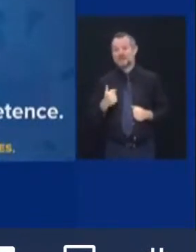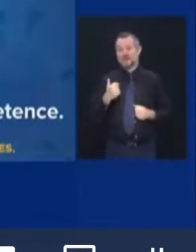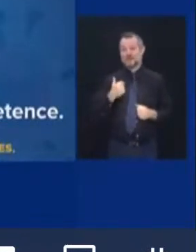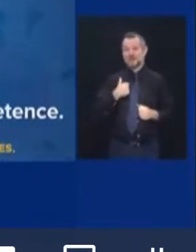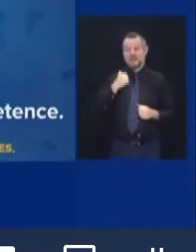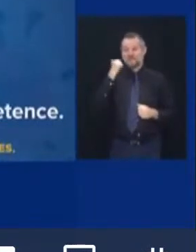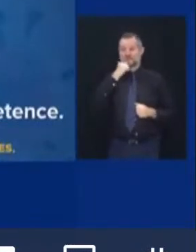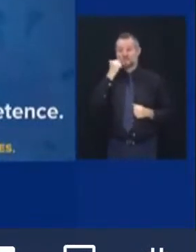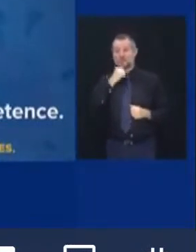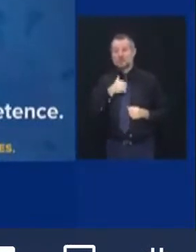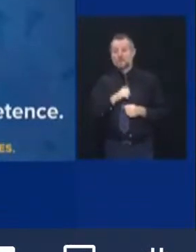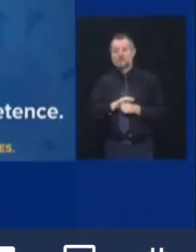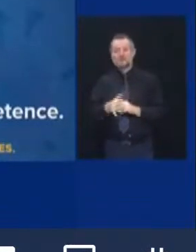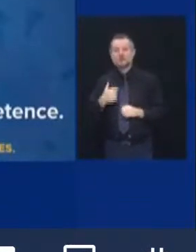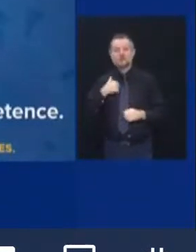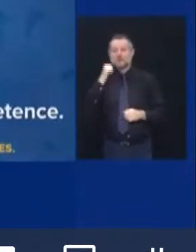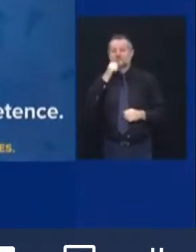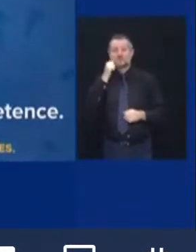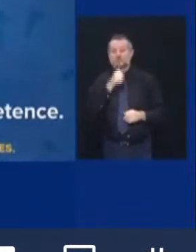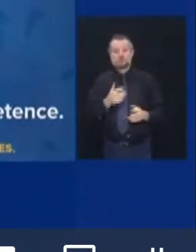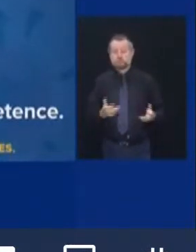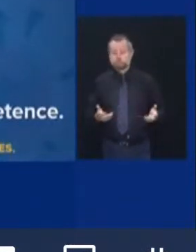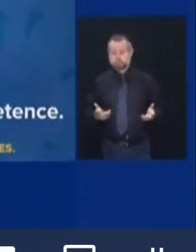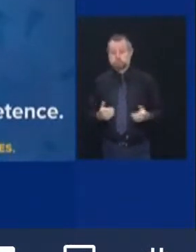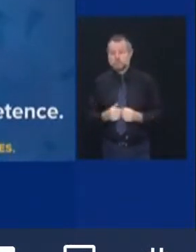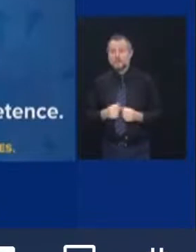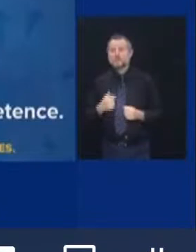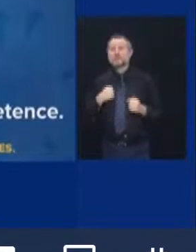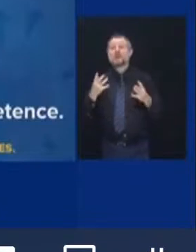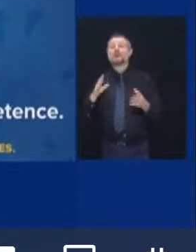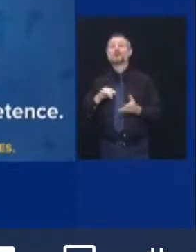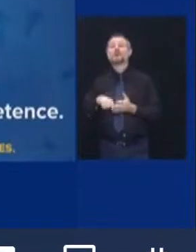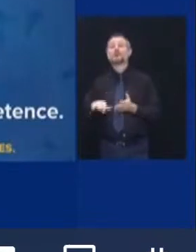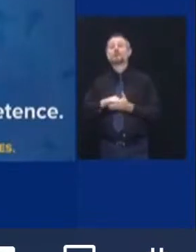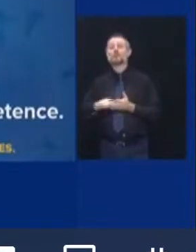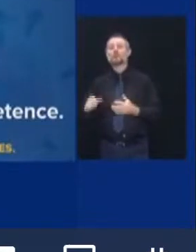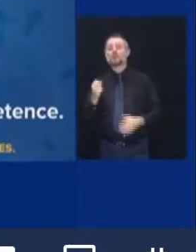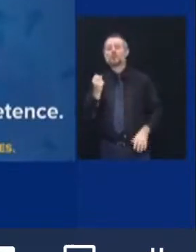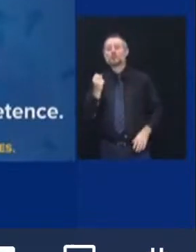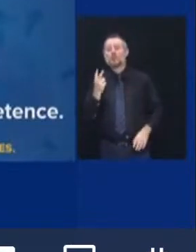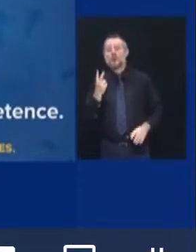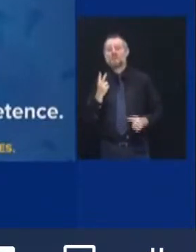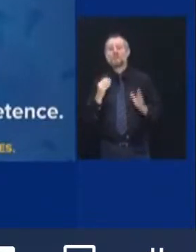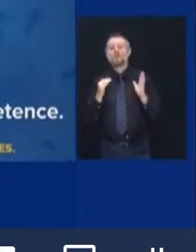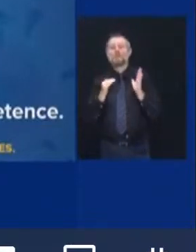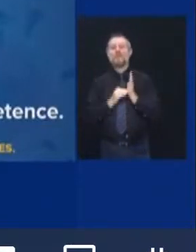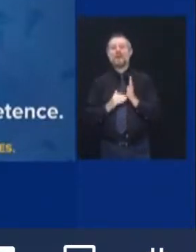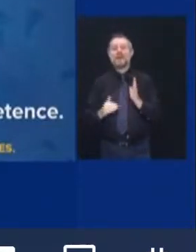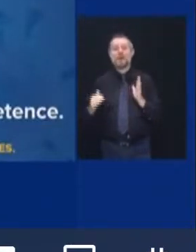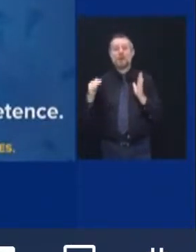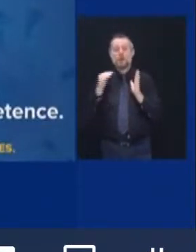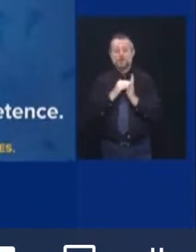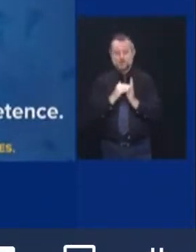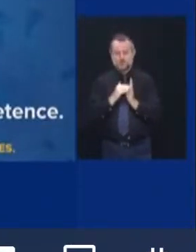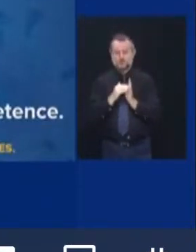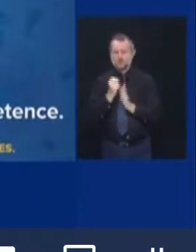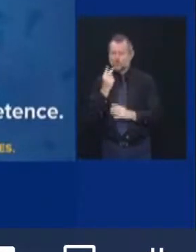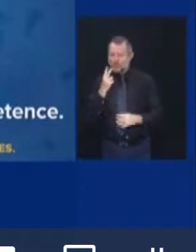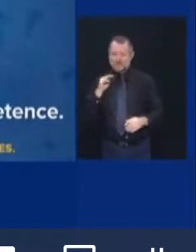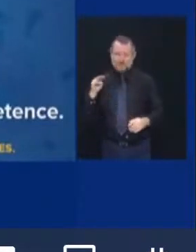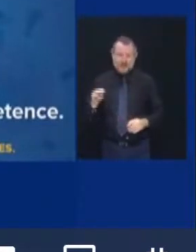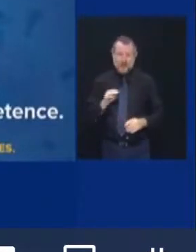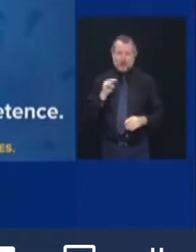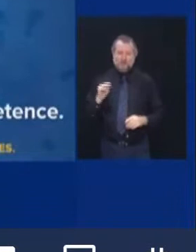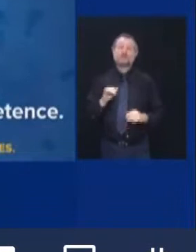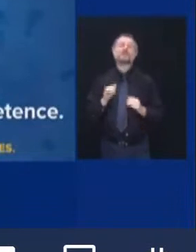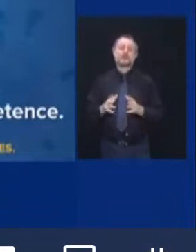COVID. To date, 12 million tests. Wow, that's a lot of tests. It is. Pro